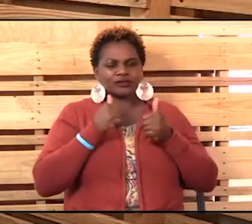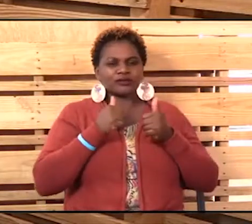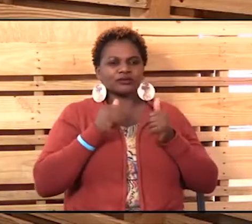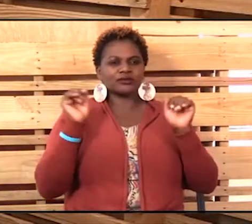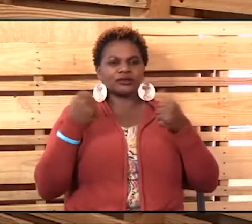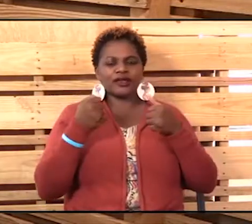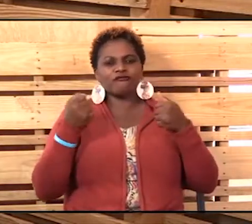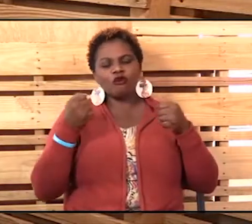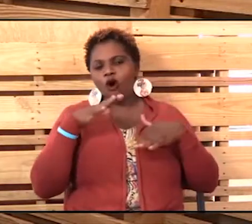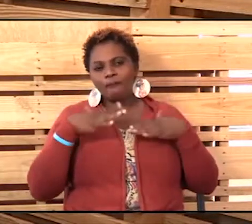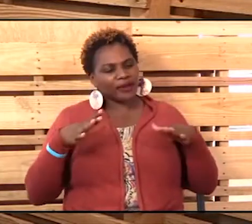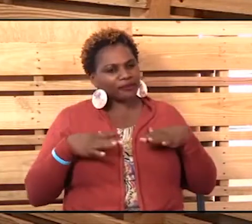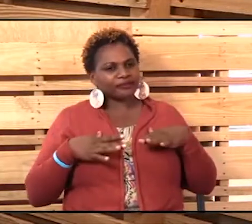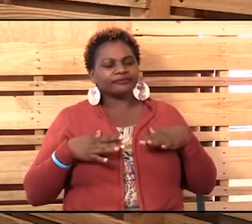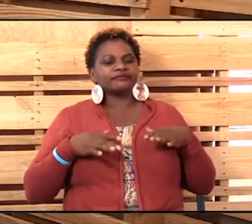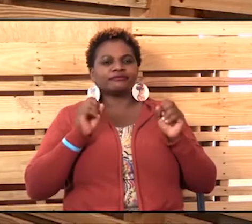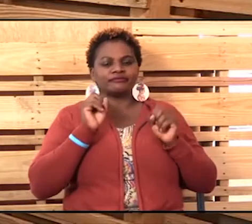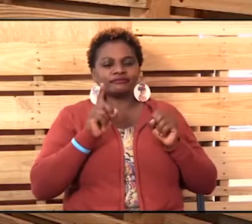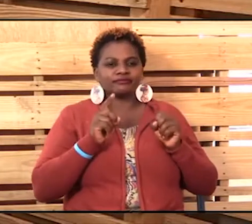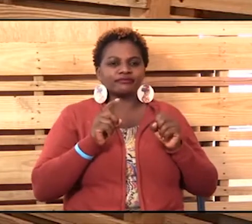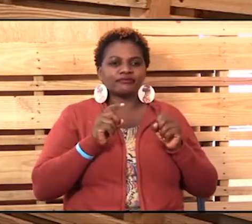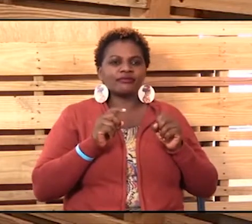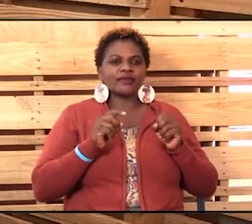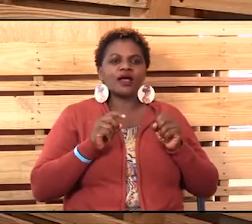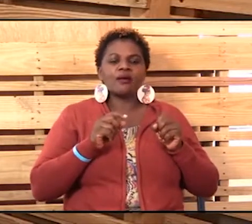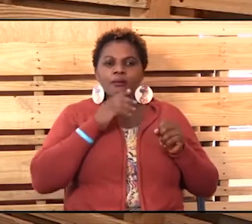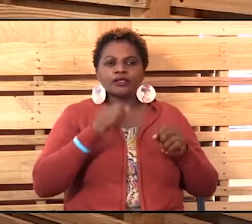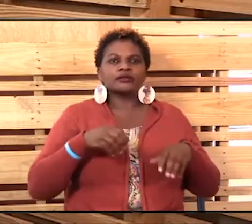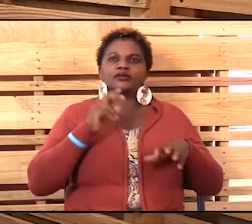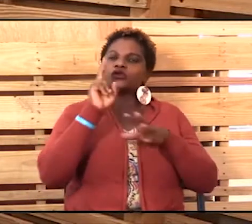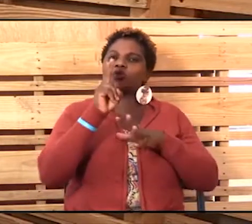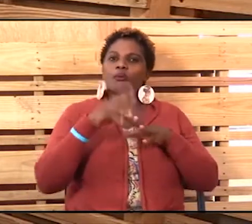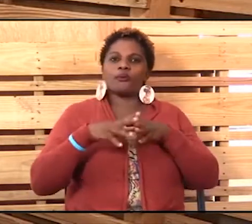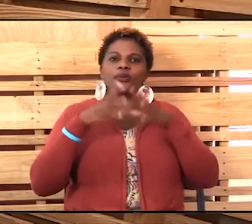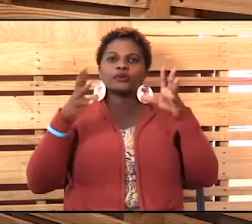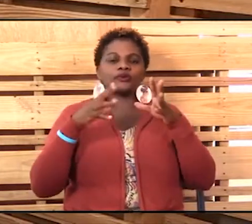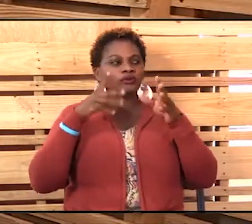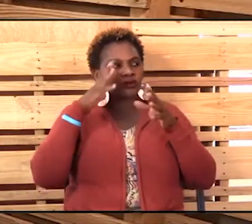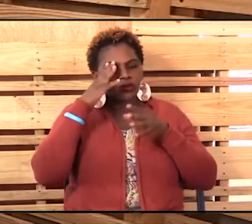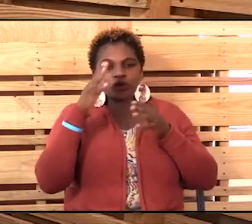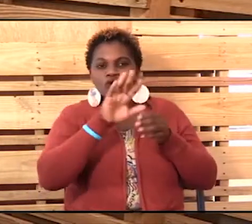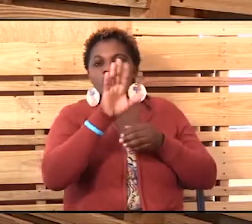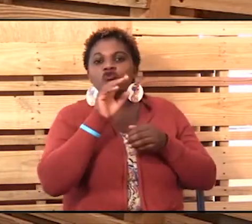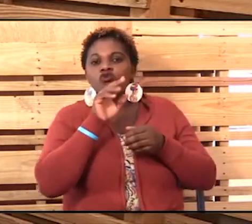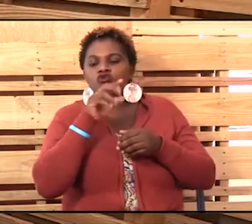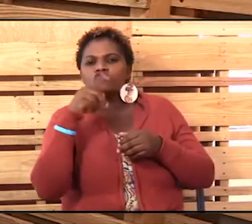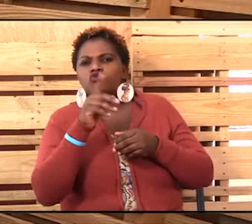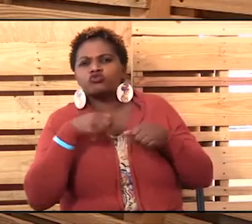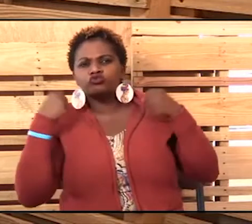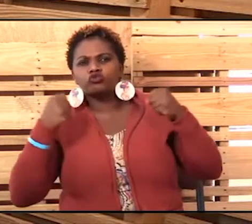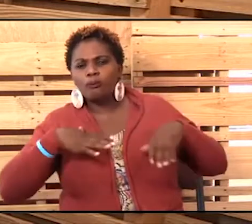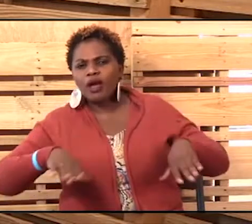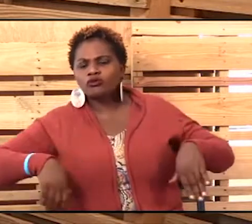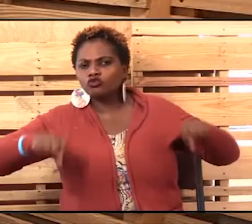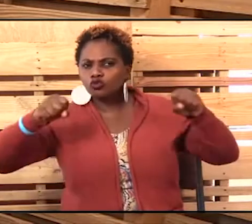the day. You're right. A superhero is someone that we look up to. I don't know, kids, who is your superhero? Can I hear